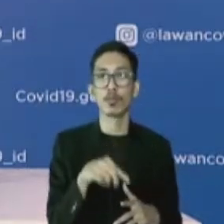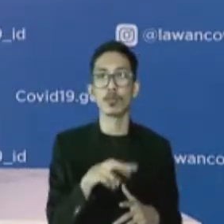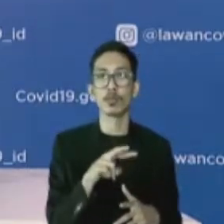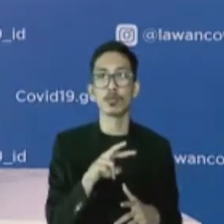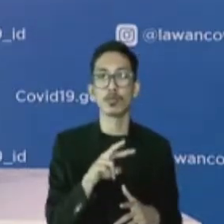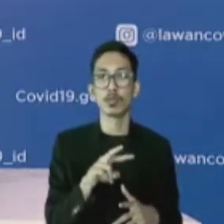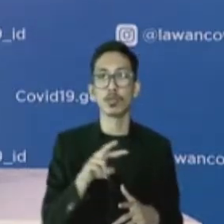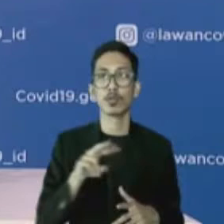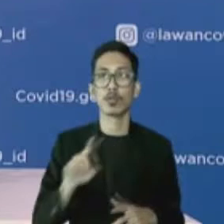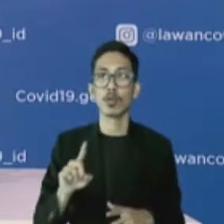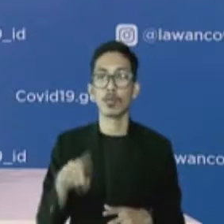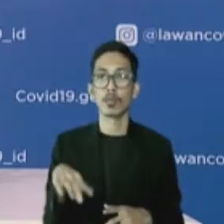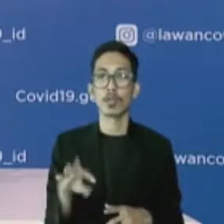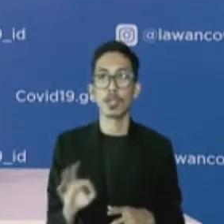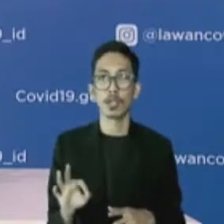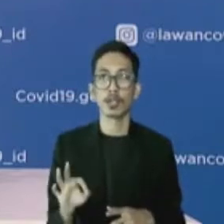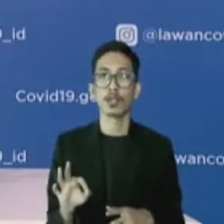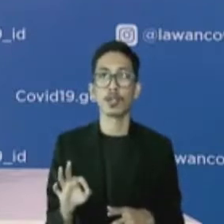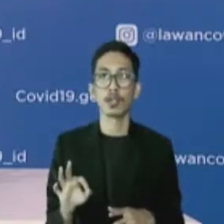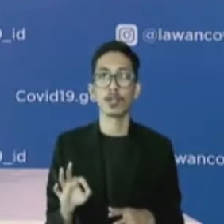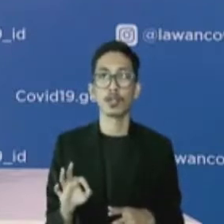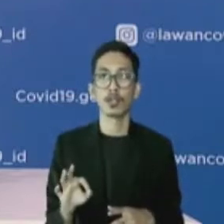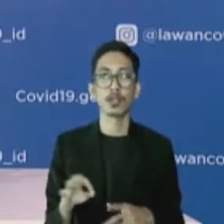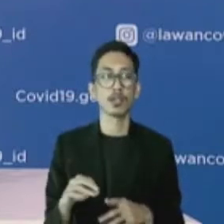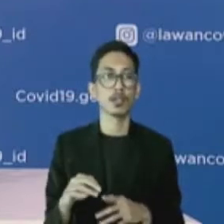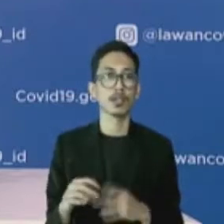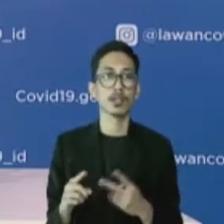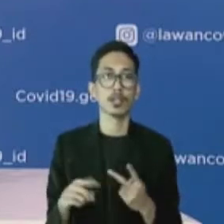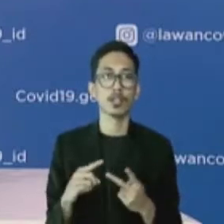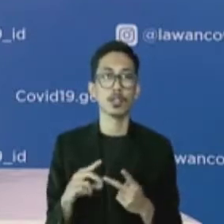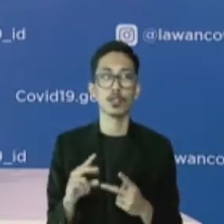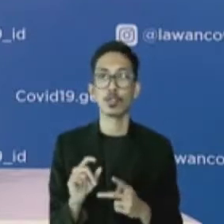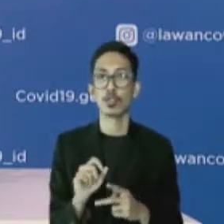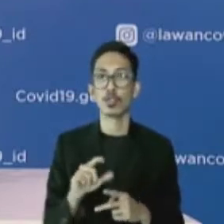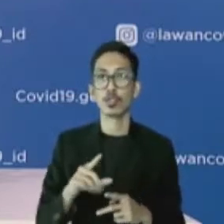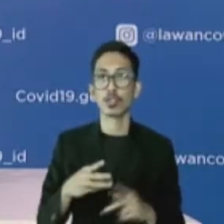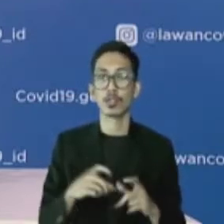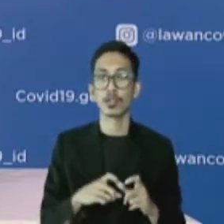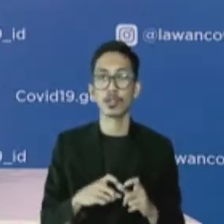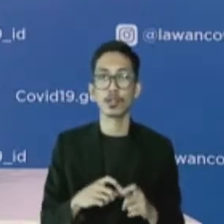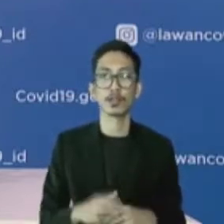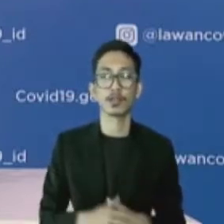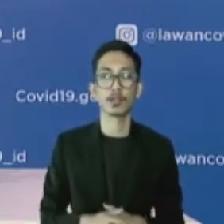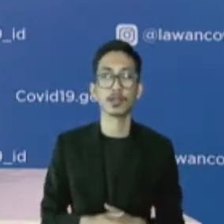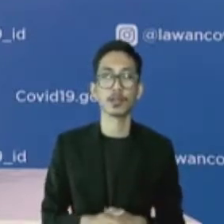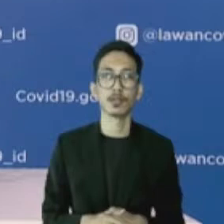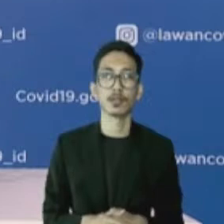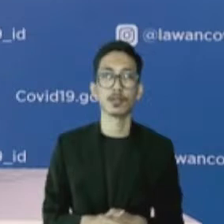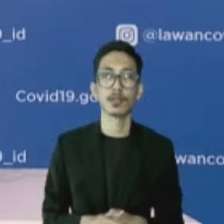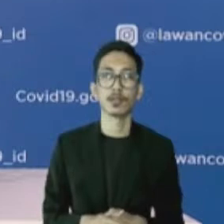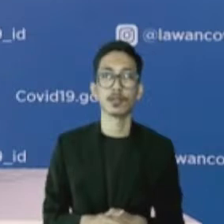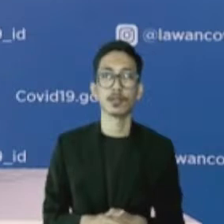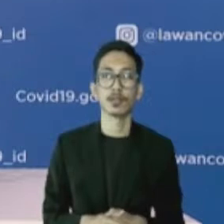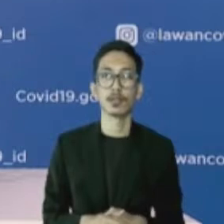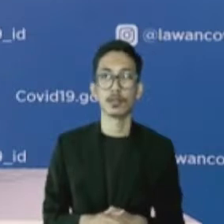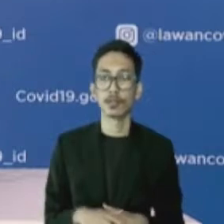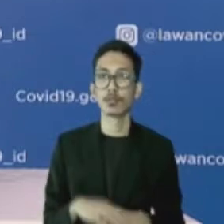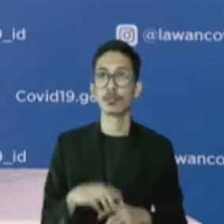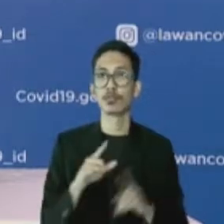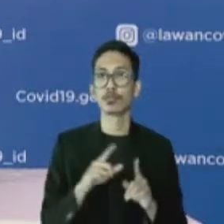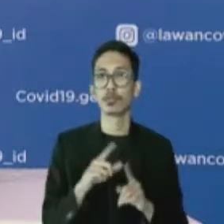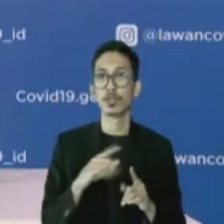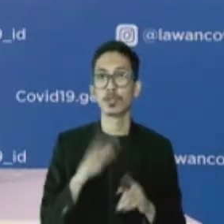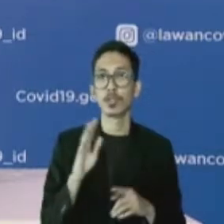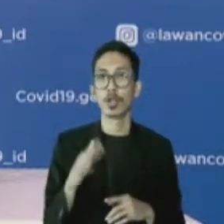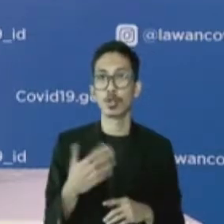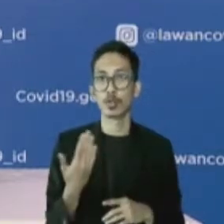22.41% have received the second dose. While the development of the vaccine for children aged 12 to 17 years is